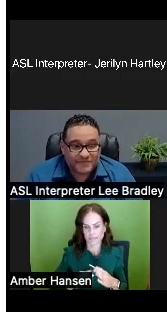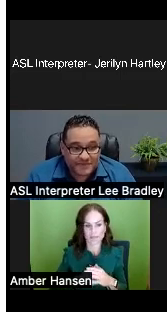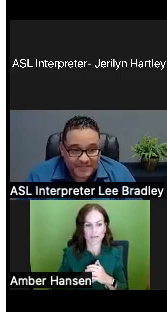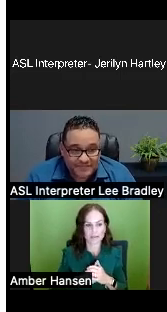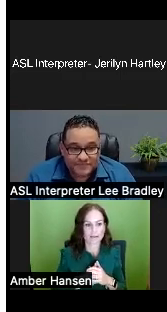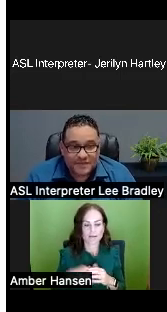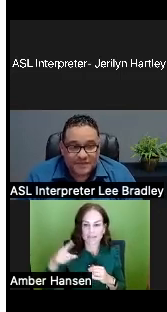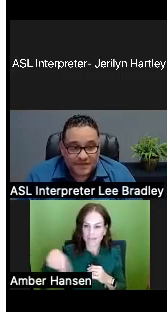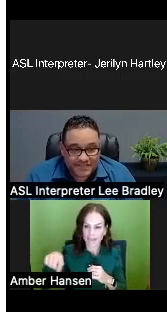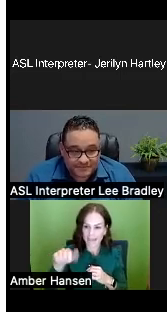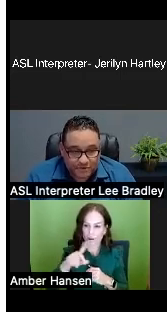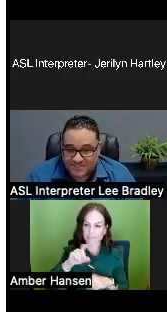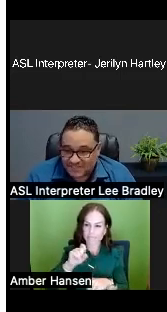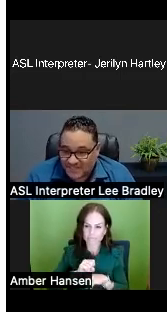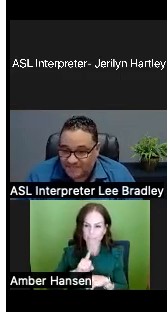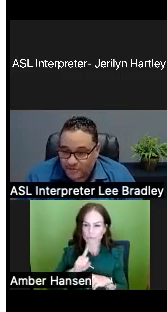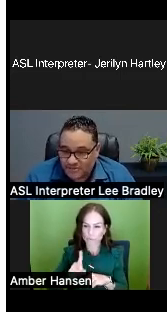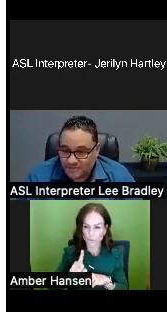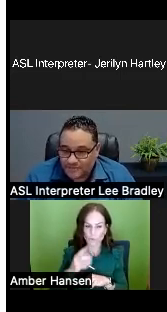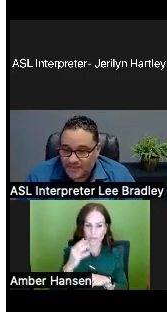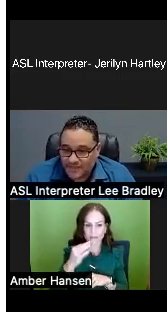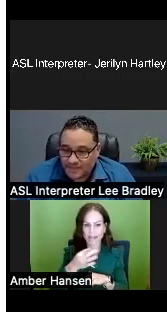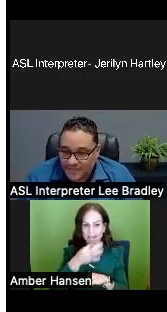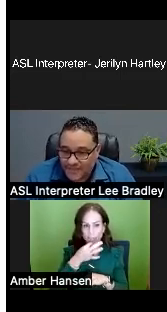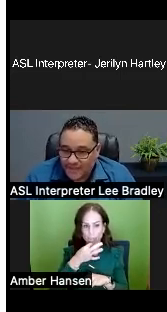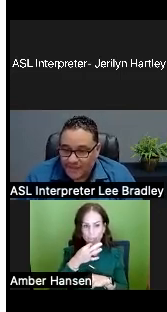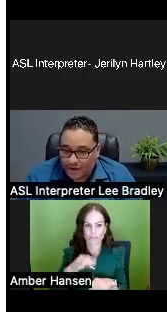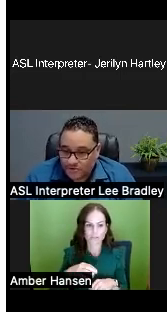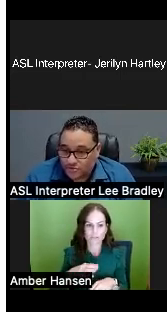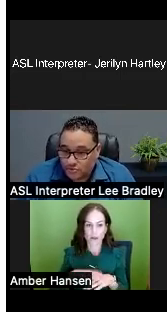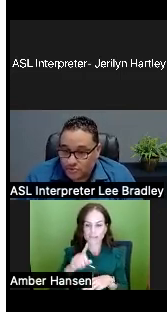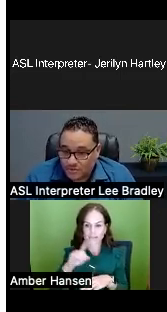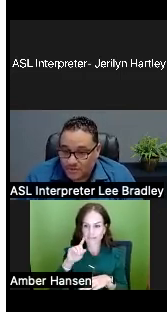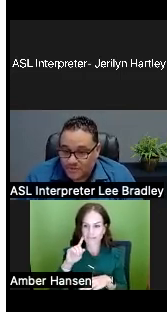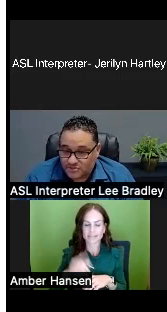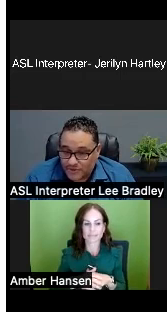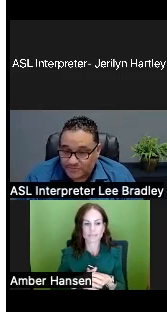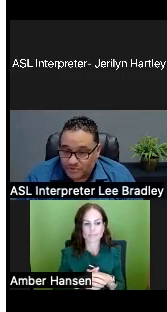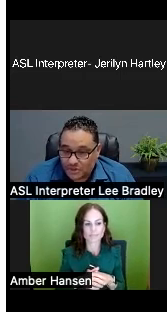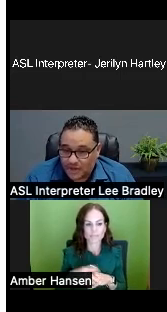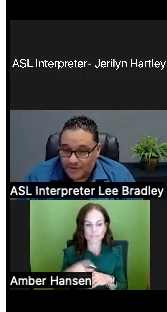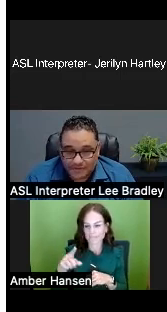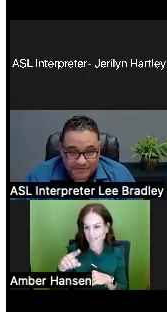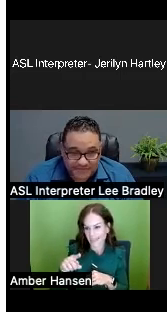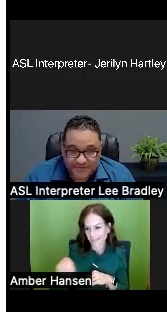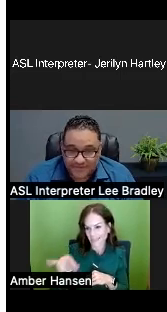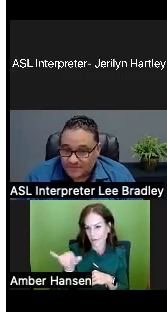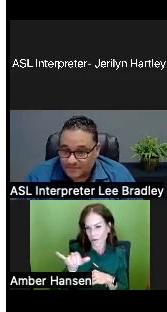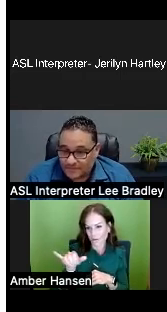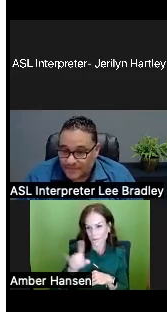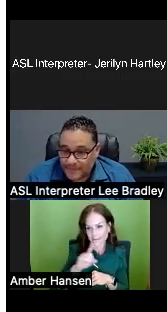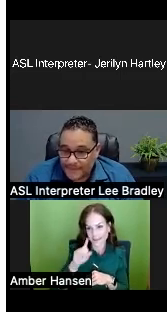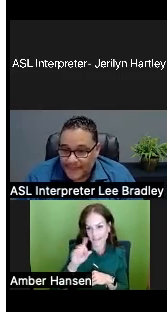have lived experience as a deaf person. They are the true experts on